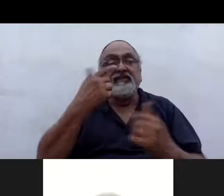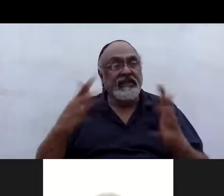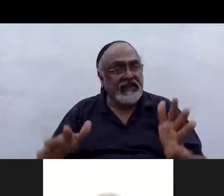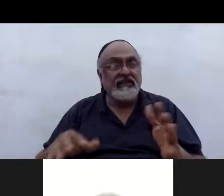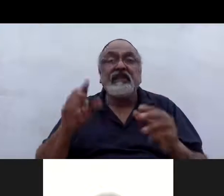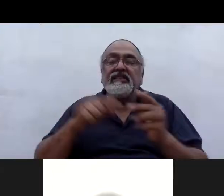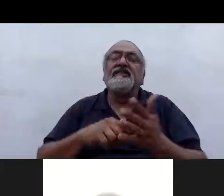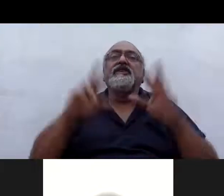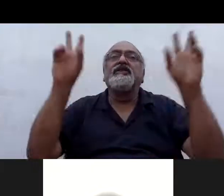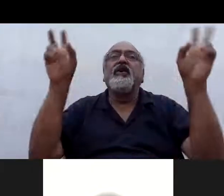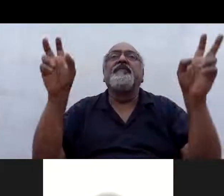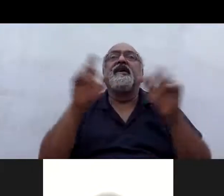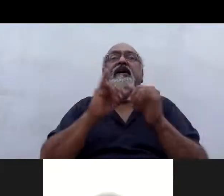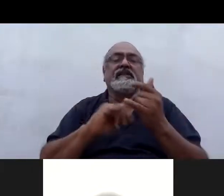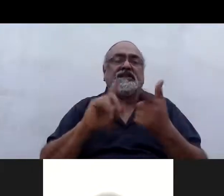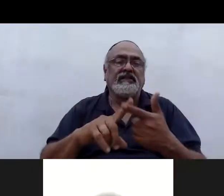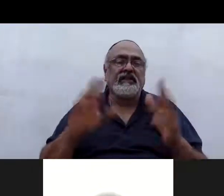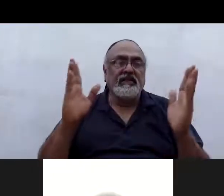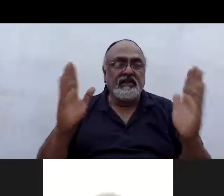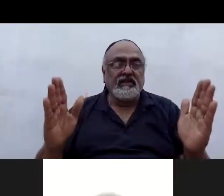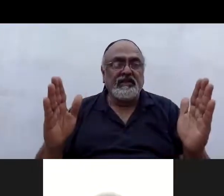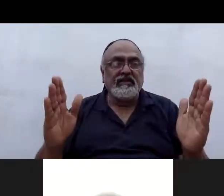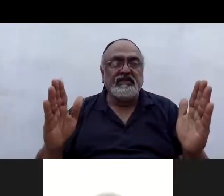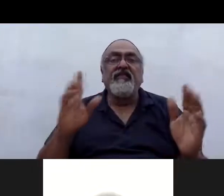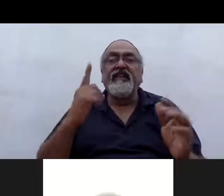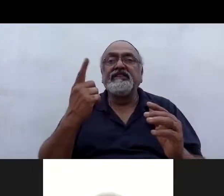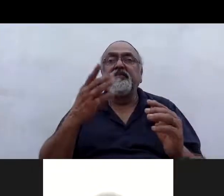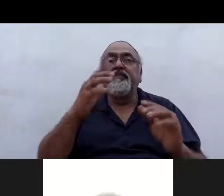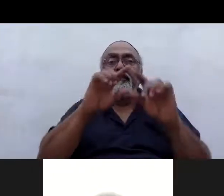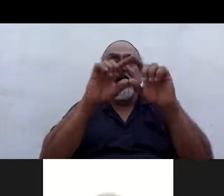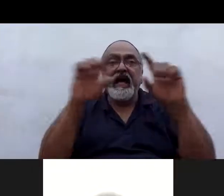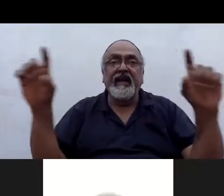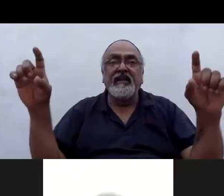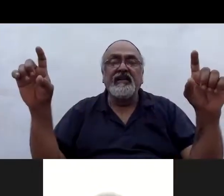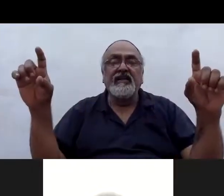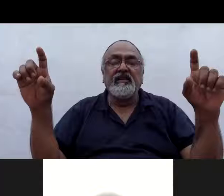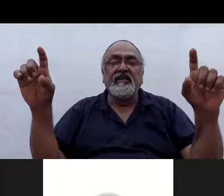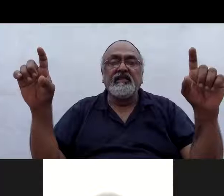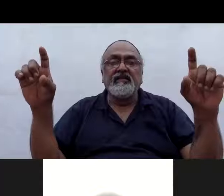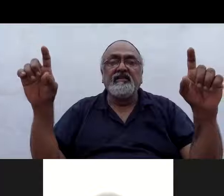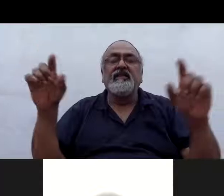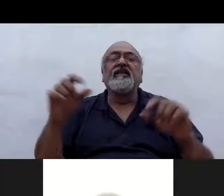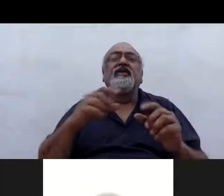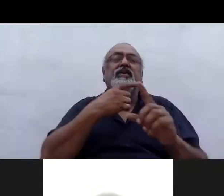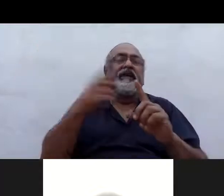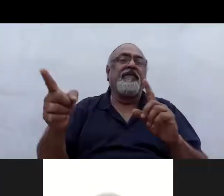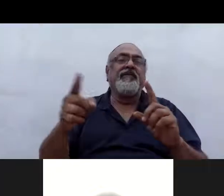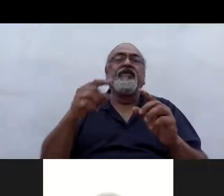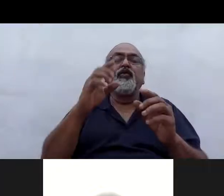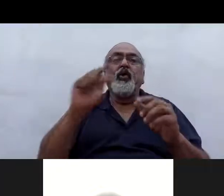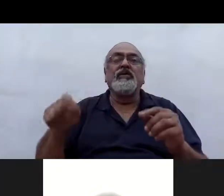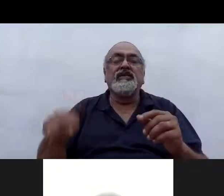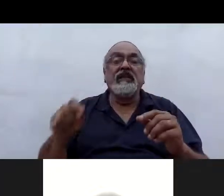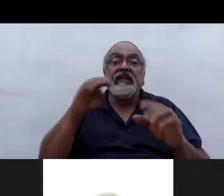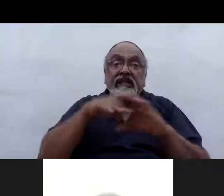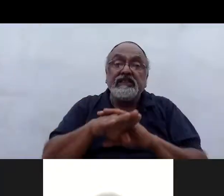your case. So you will introduce, the first paragraph of the case comment would be contempt of court, and that